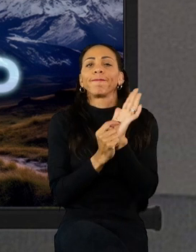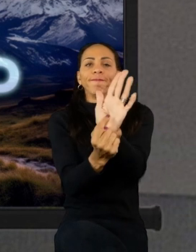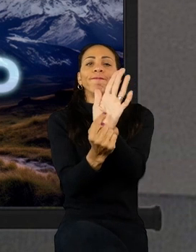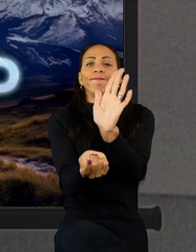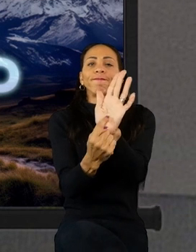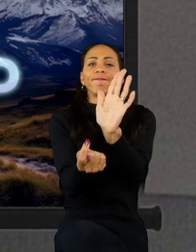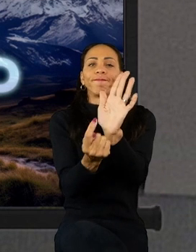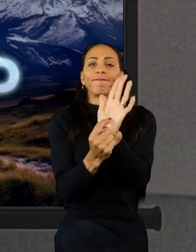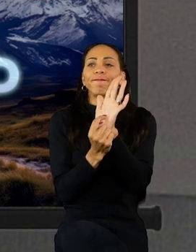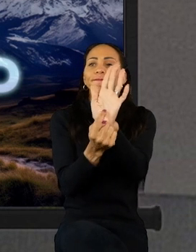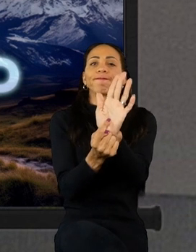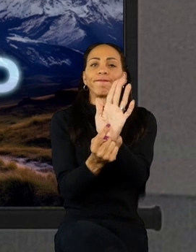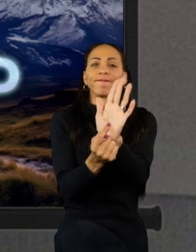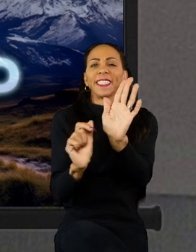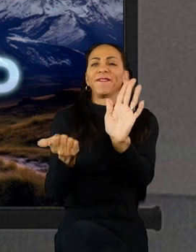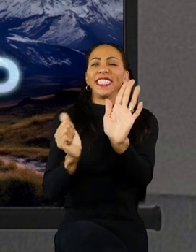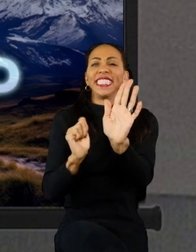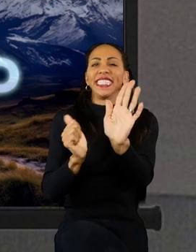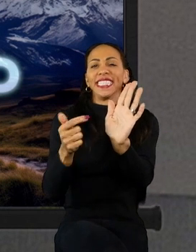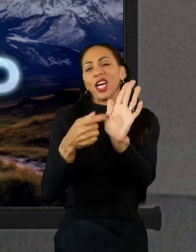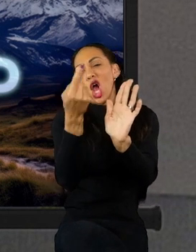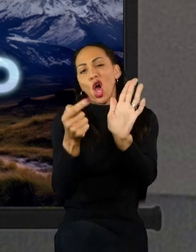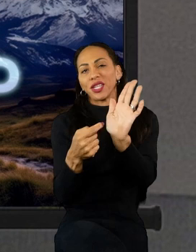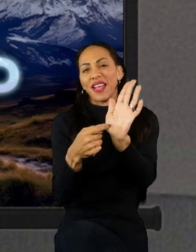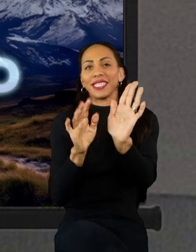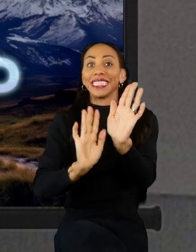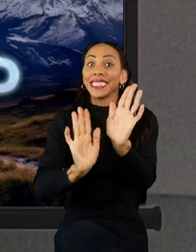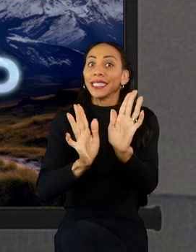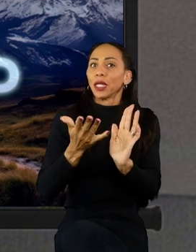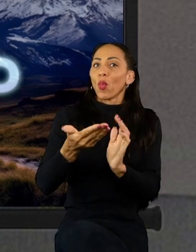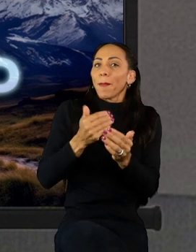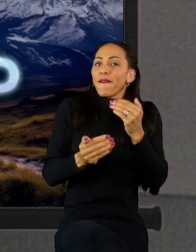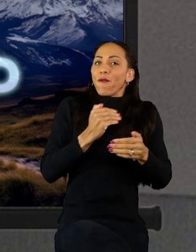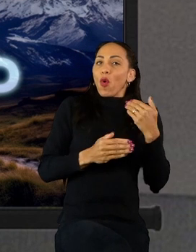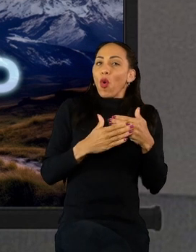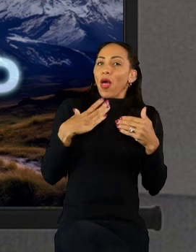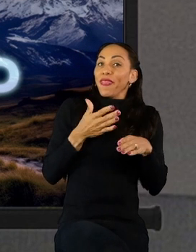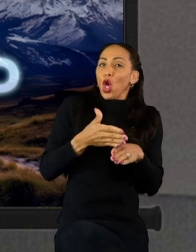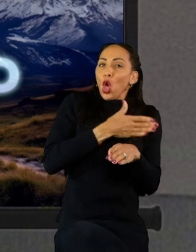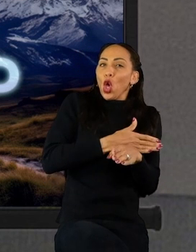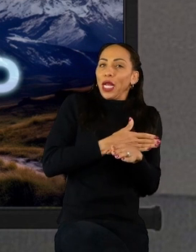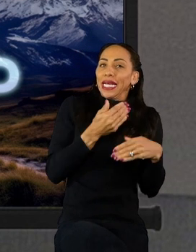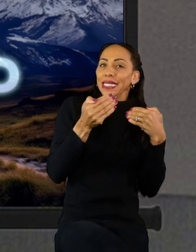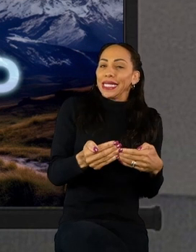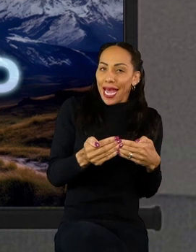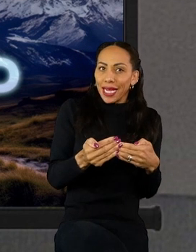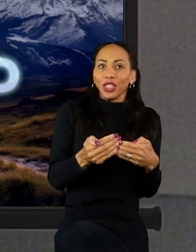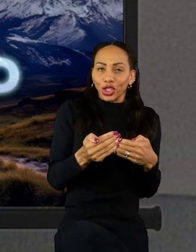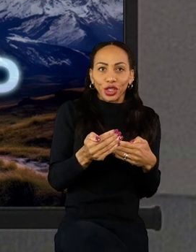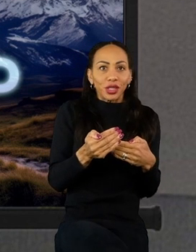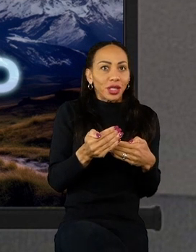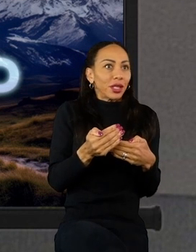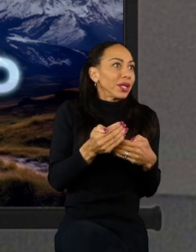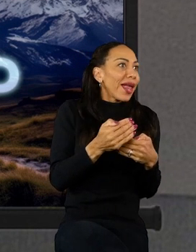putting it, engaging with an audience or putting it into a final piece of work. We're much more interested in that early